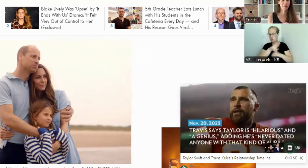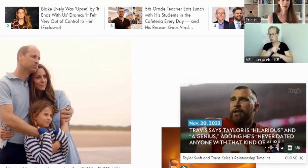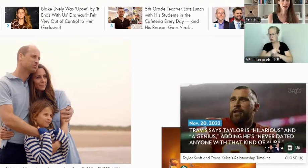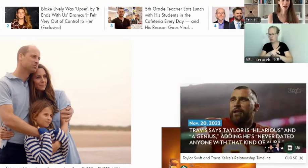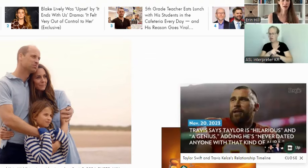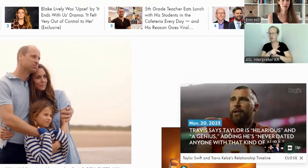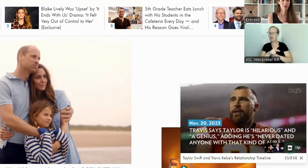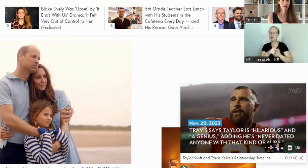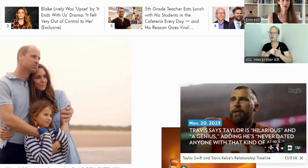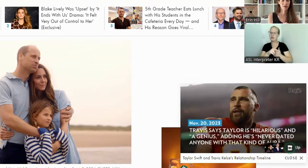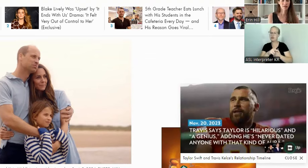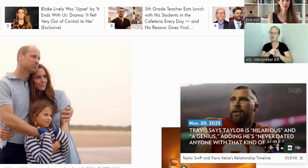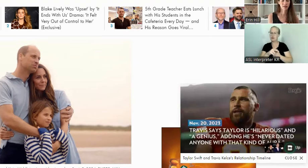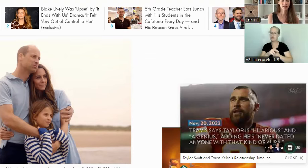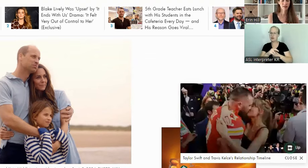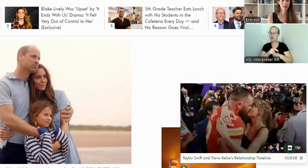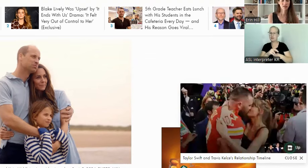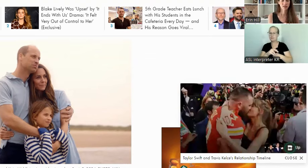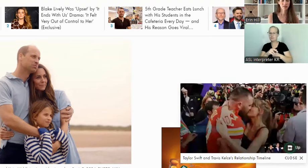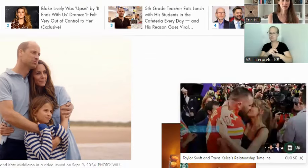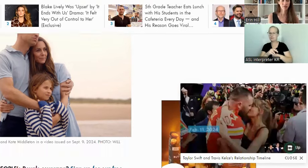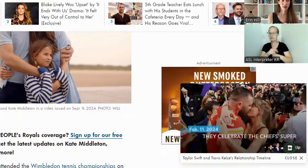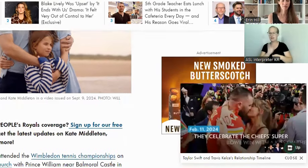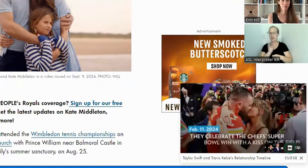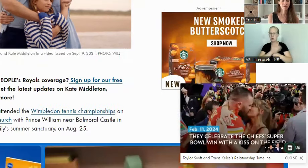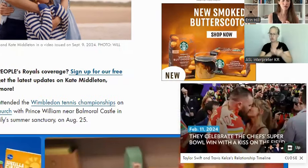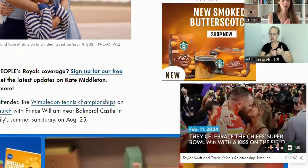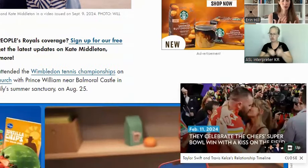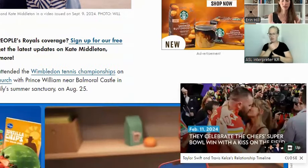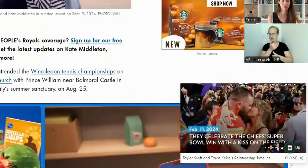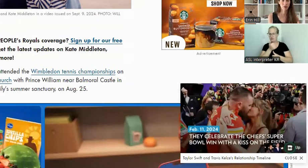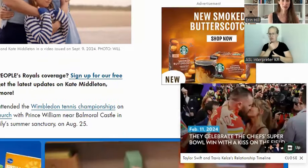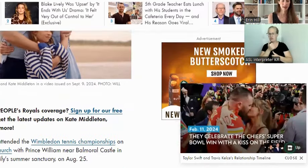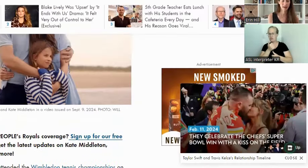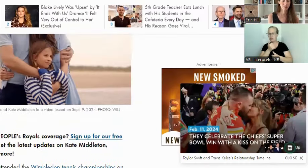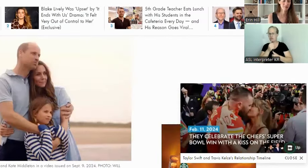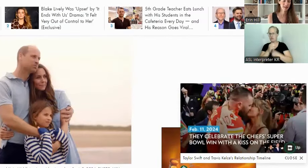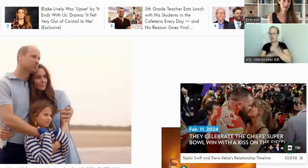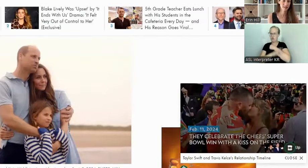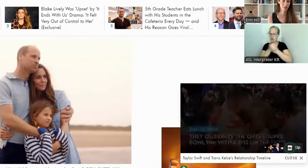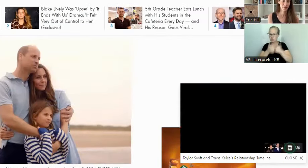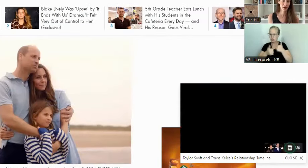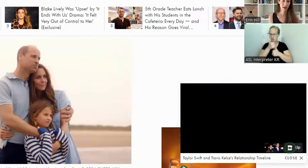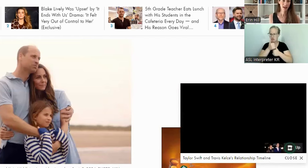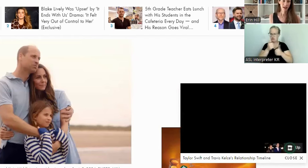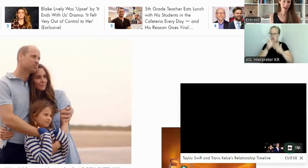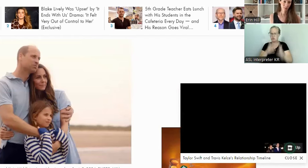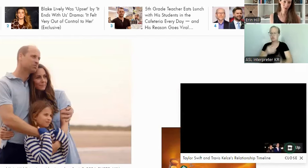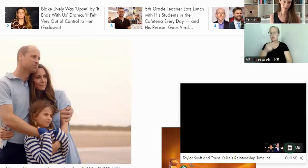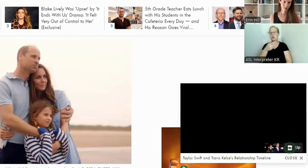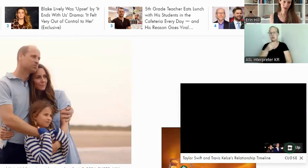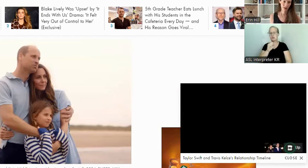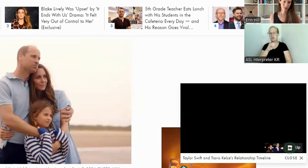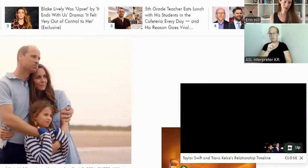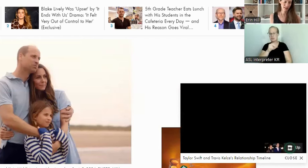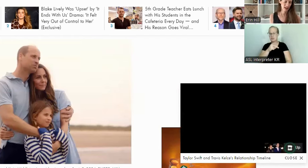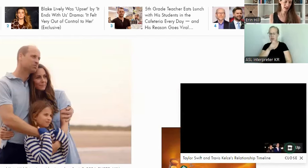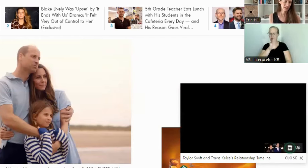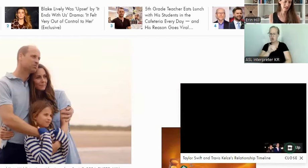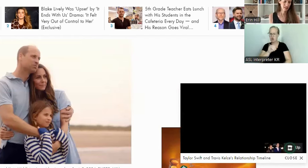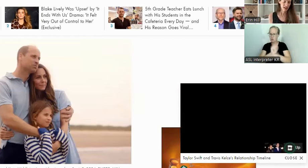um, our, our, uh, chief, um, foreign chief correspondent who's based there, Simon Perry. I work with him very